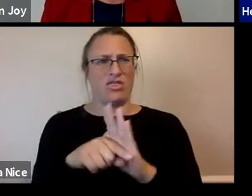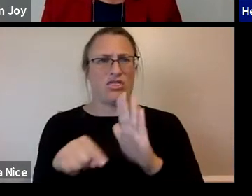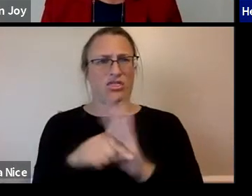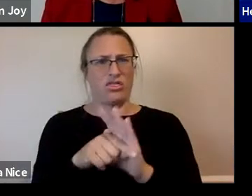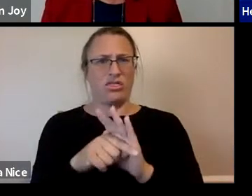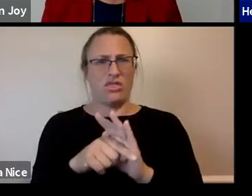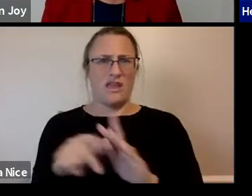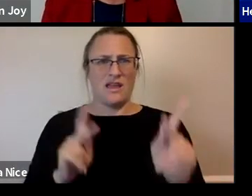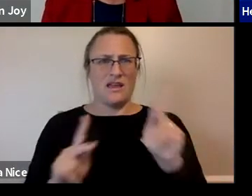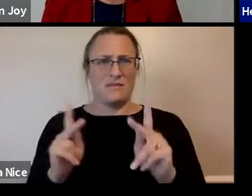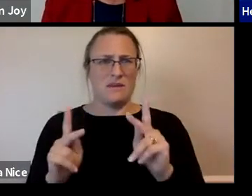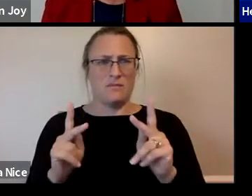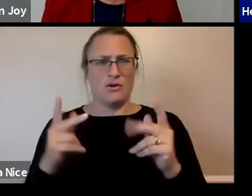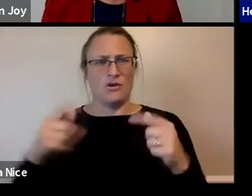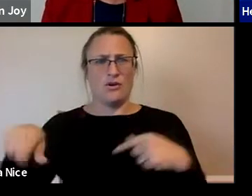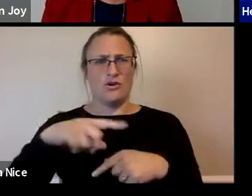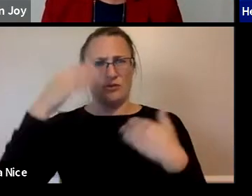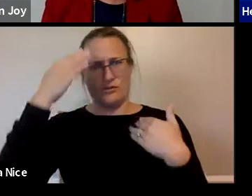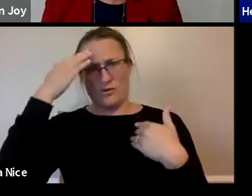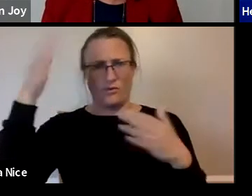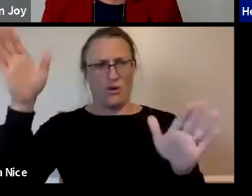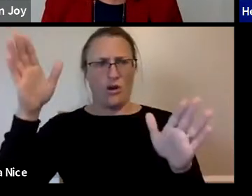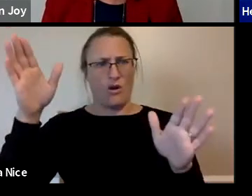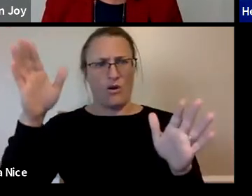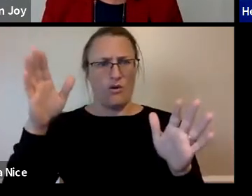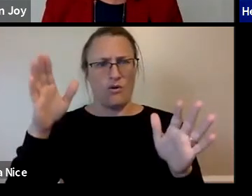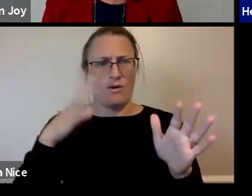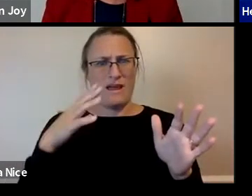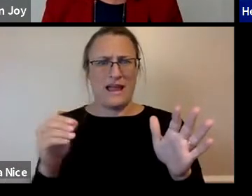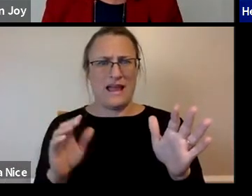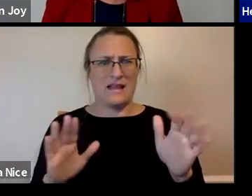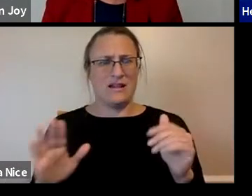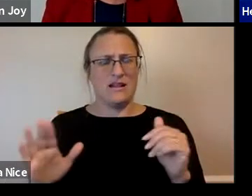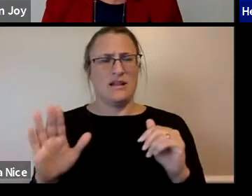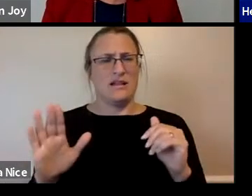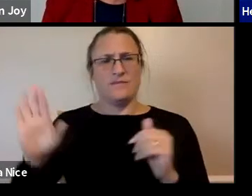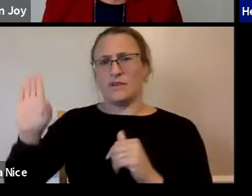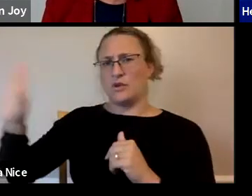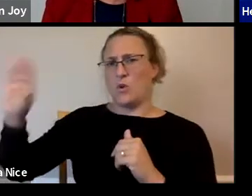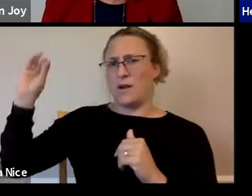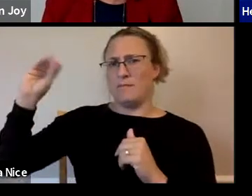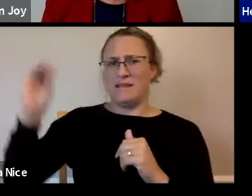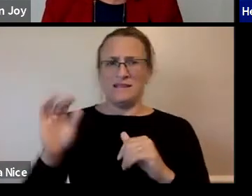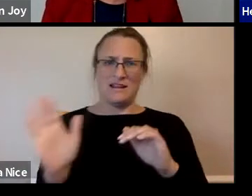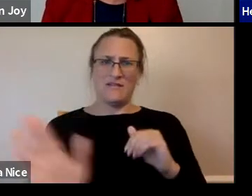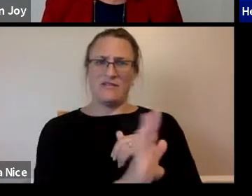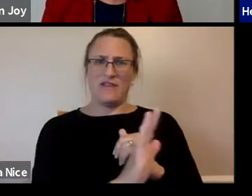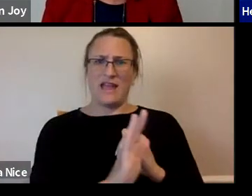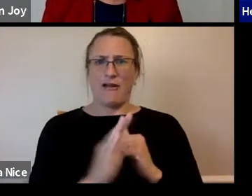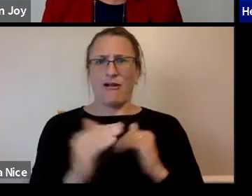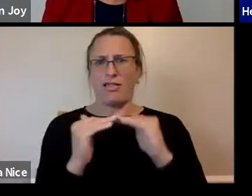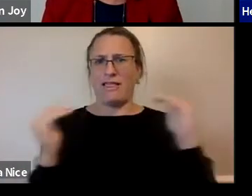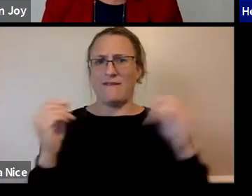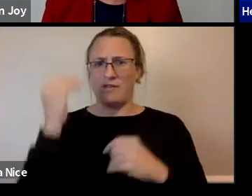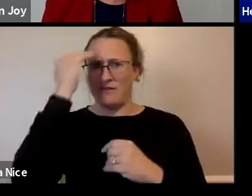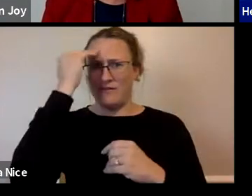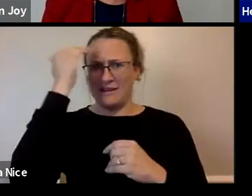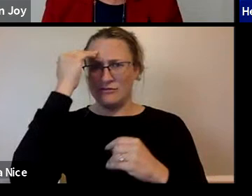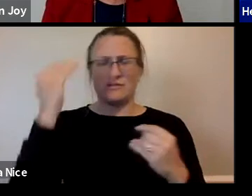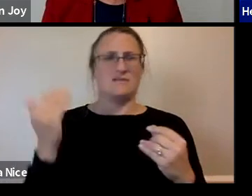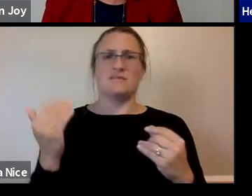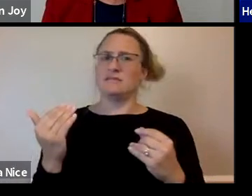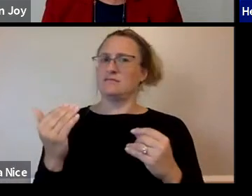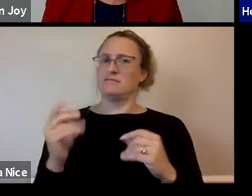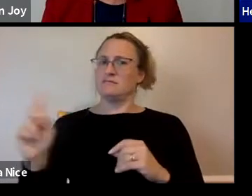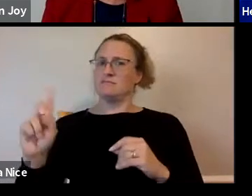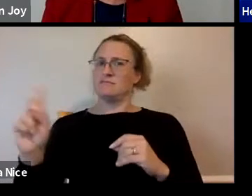about people not knowing things and their level, your opinion of their level of ignorance, it blinds